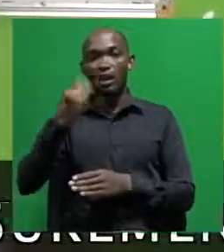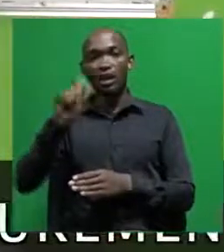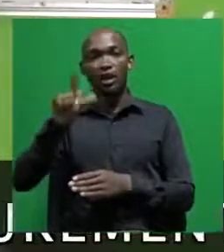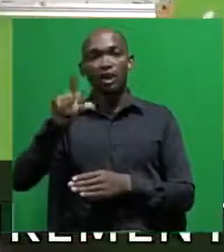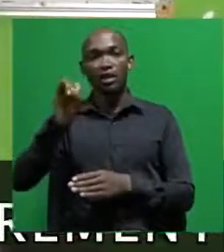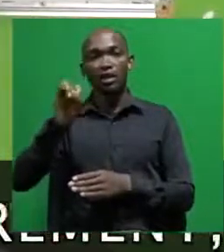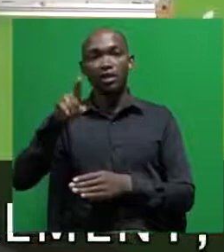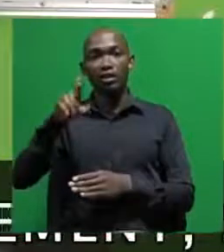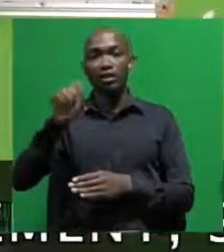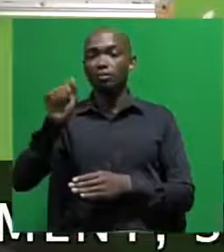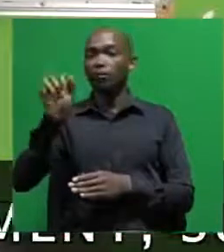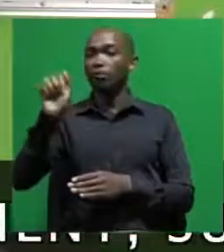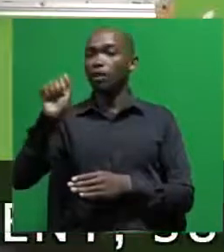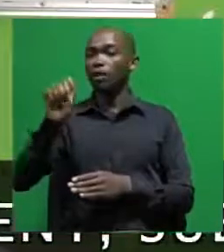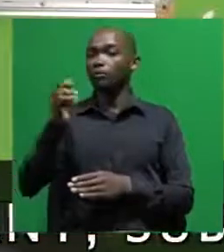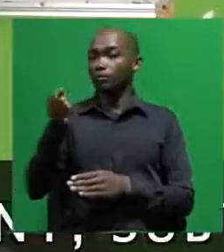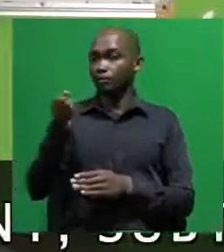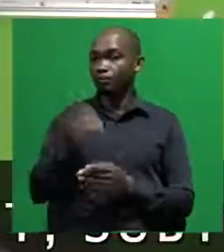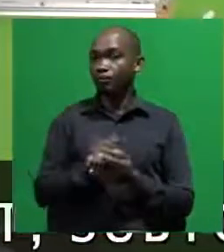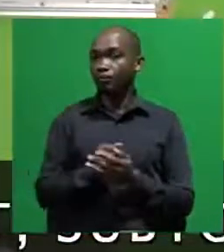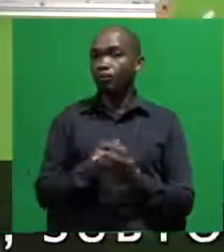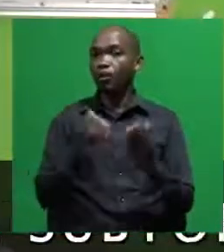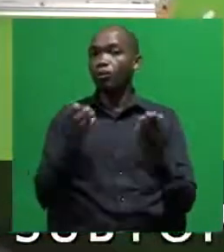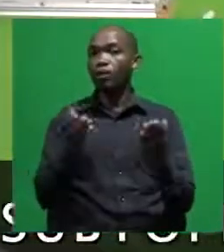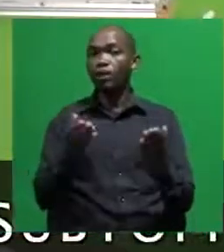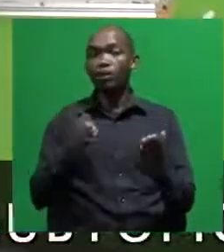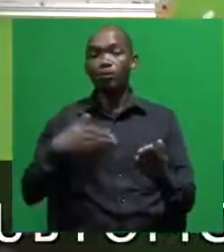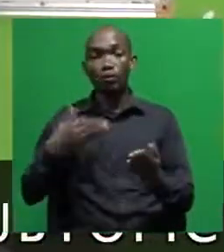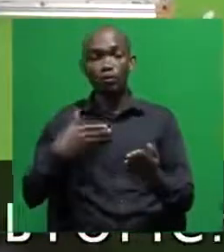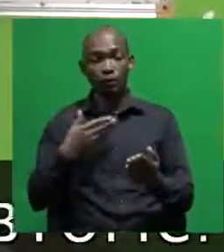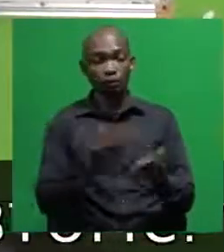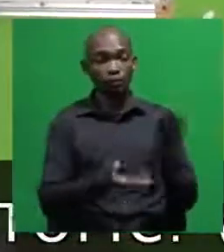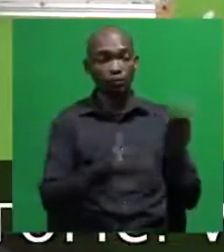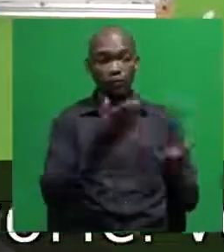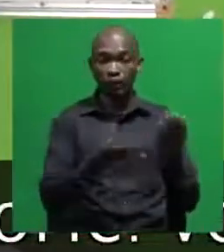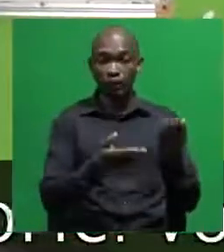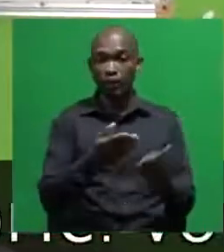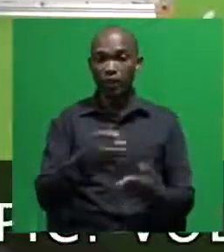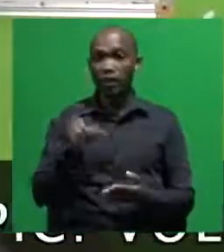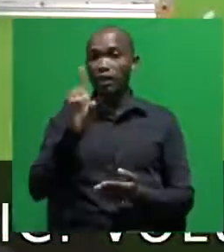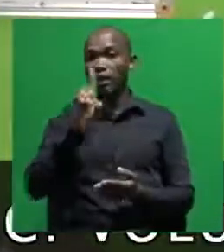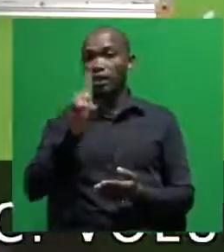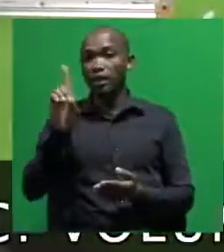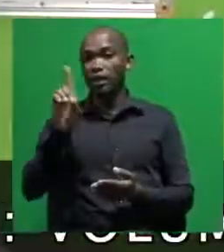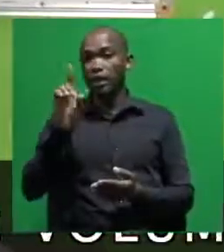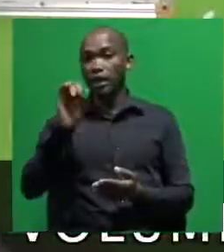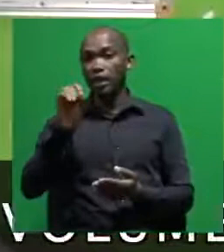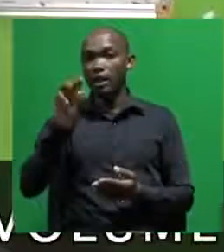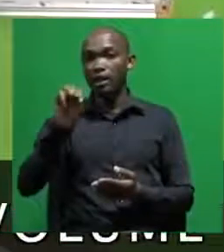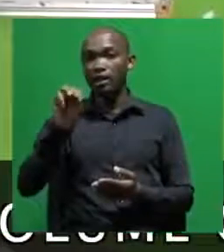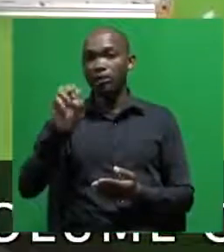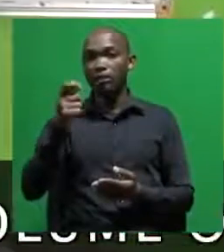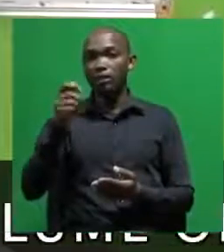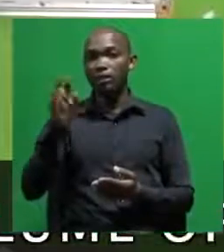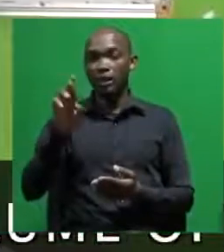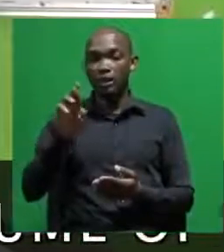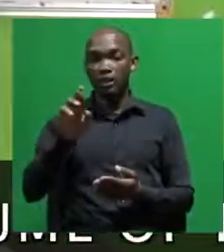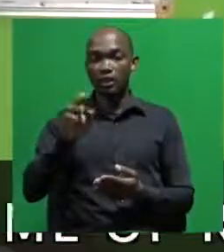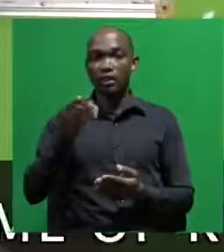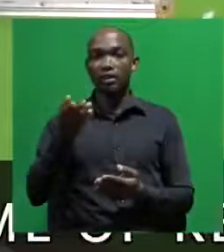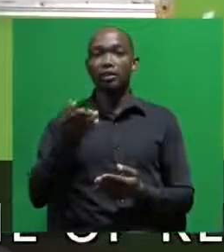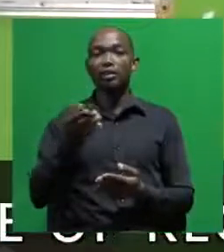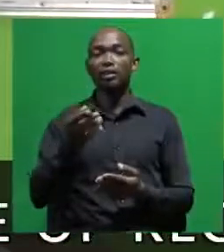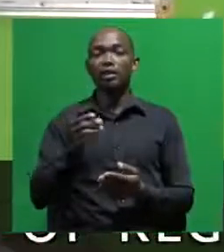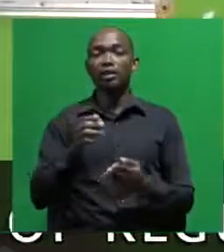So we have to measure the diameter. We have to measure the diameter of the glass, which is